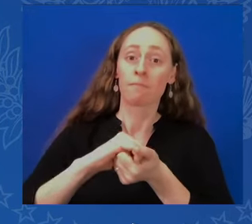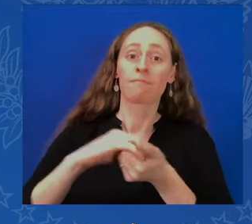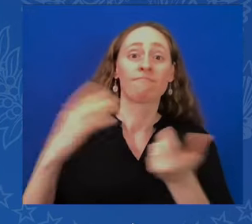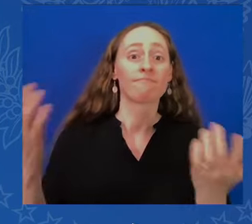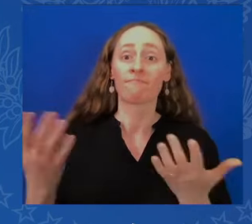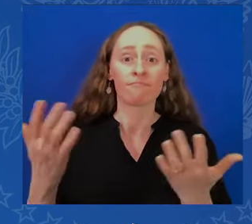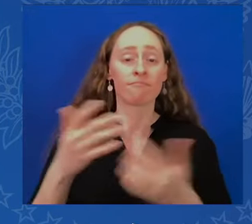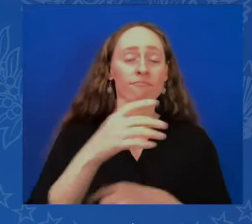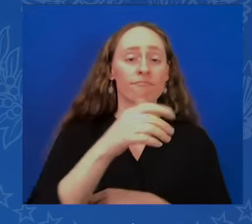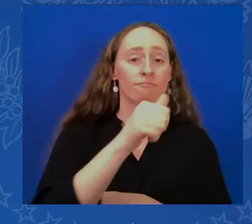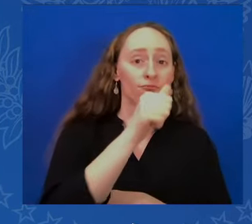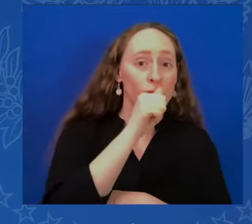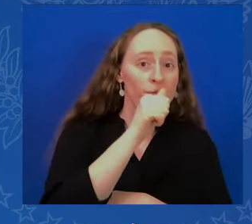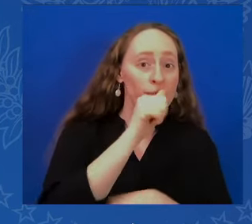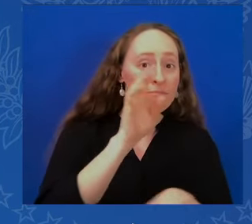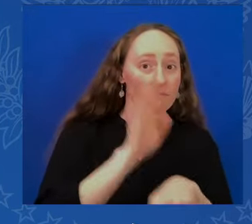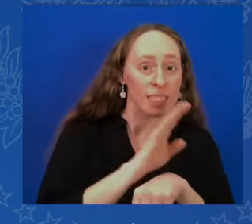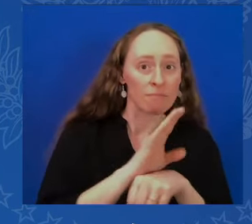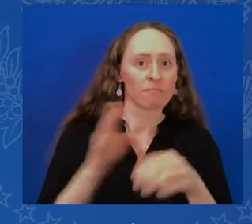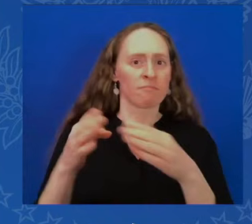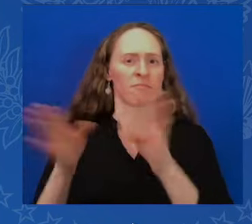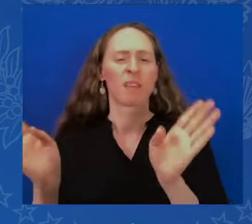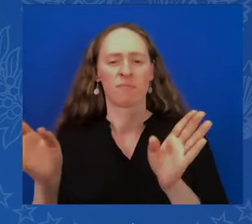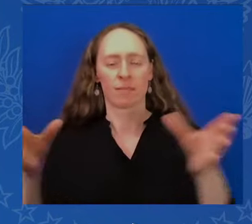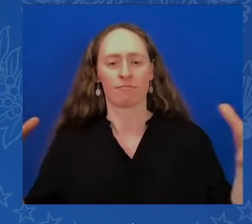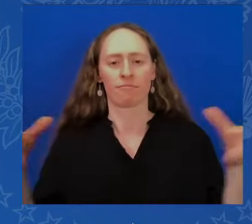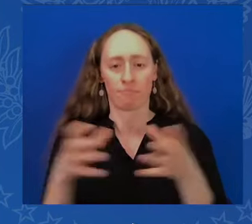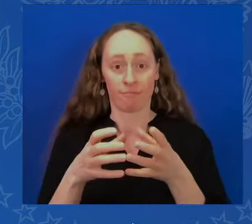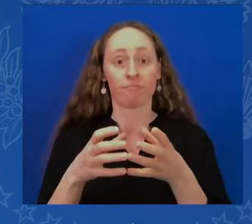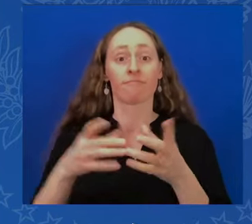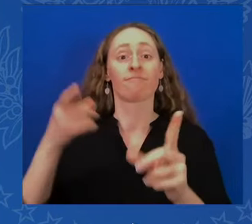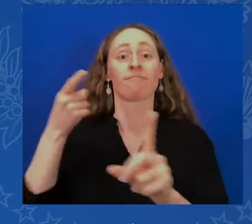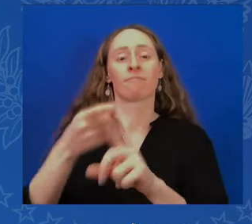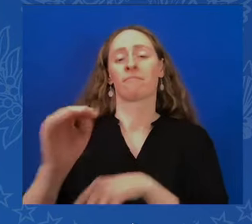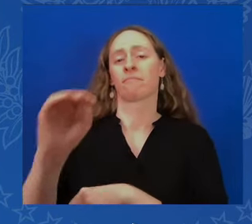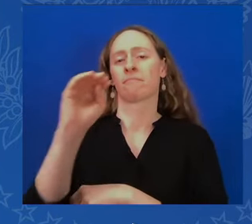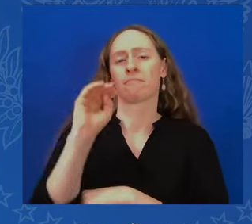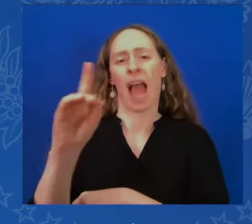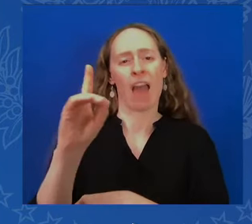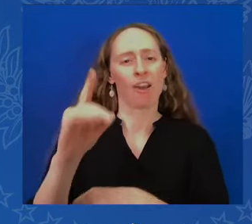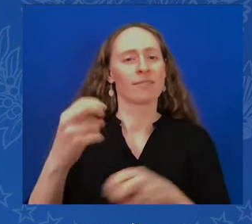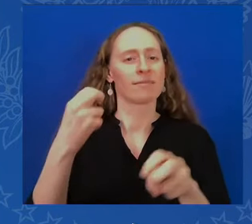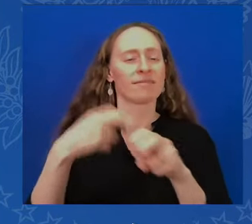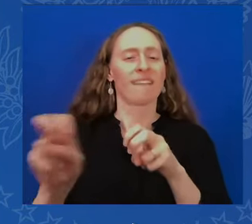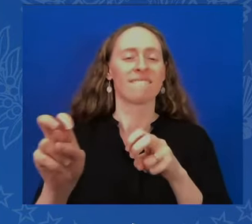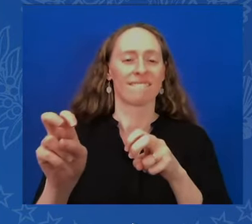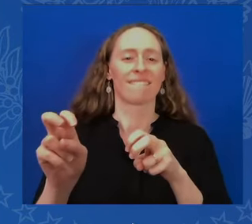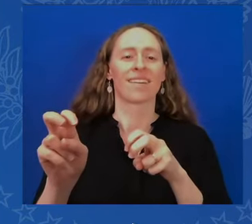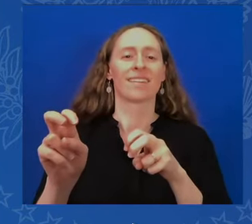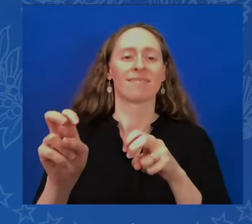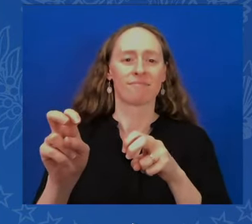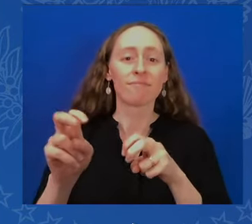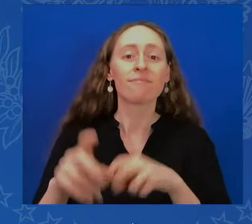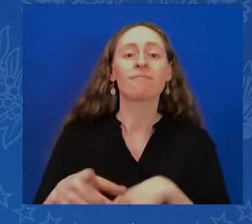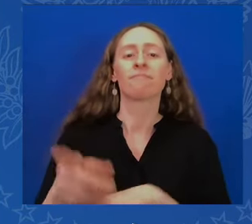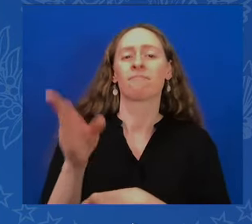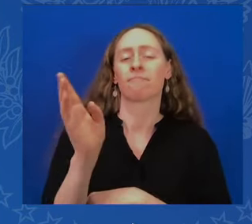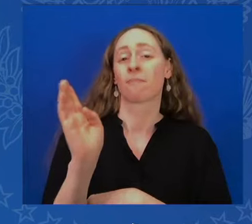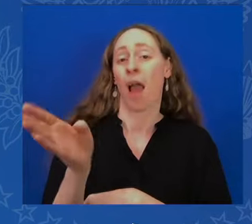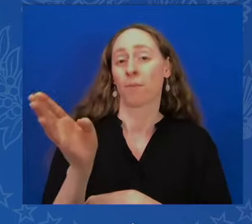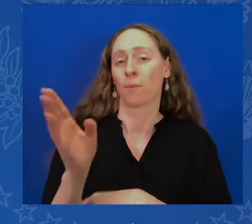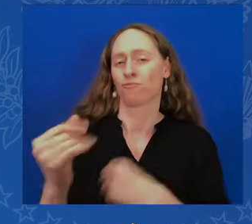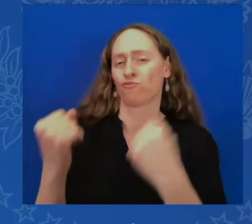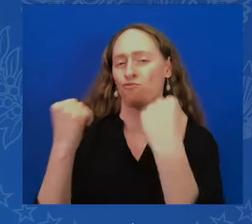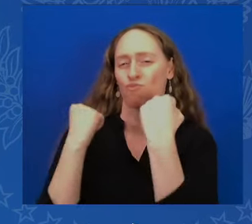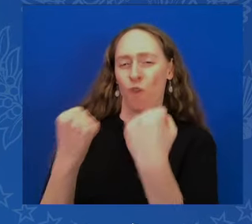Tough, Baltimore Strong Alliance. The alliance is made up of leaders who are doubling down on their commitment to